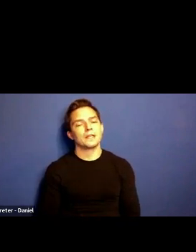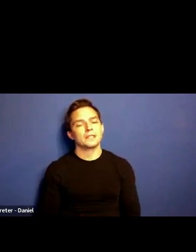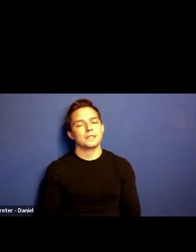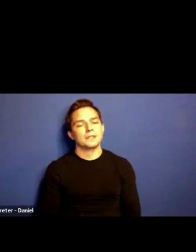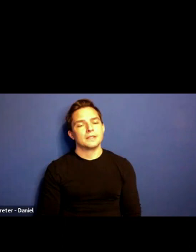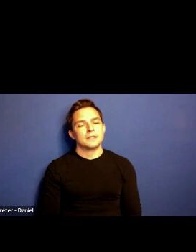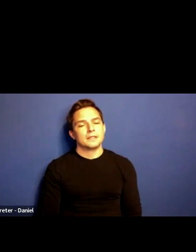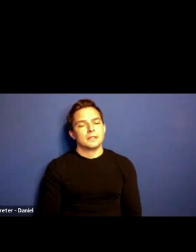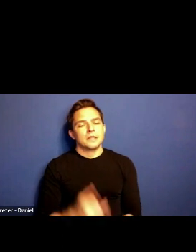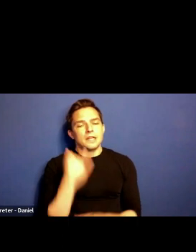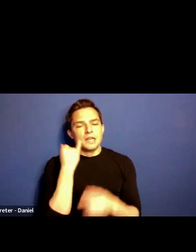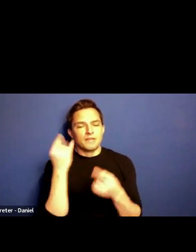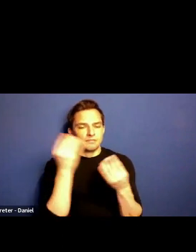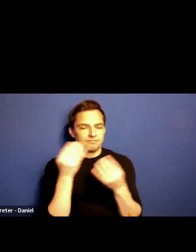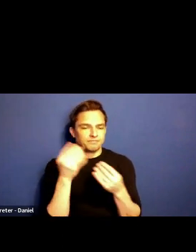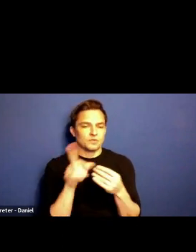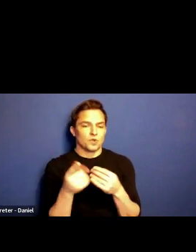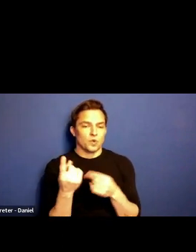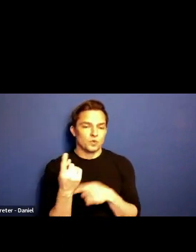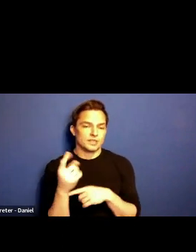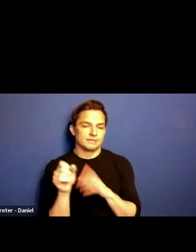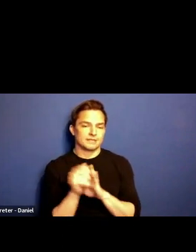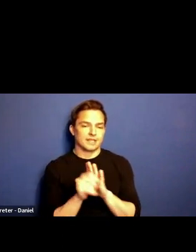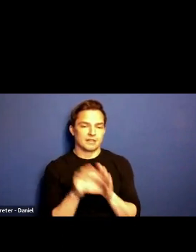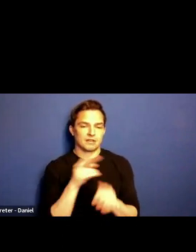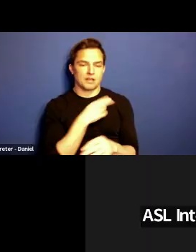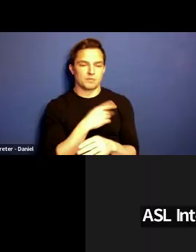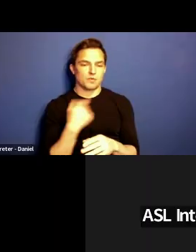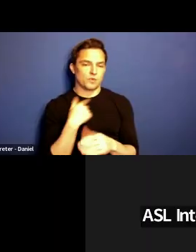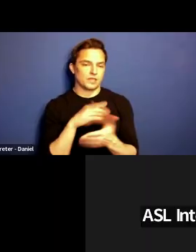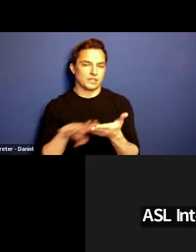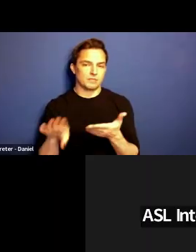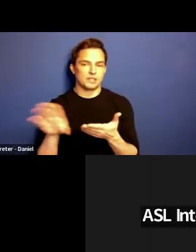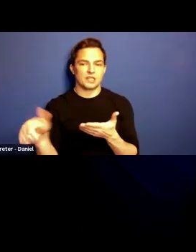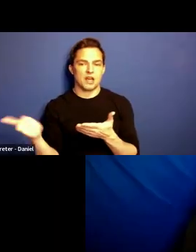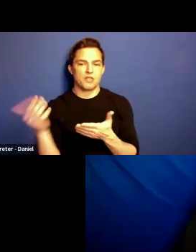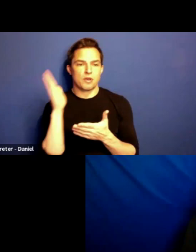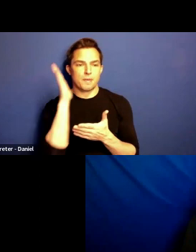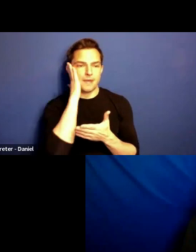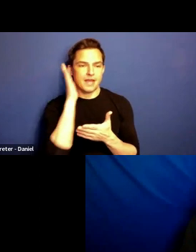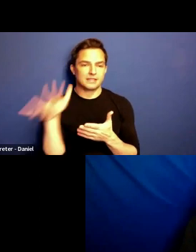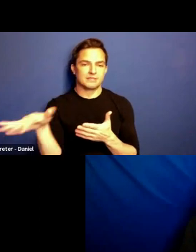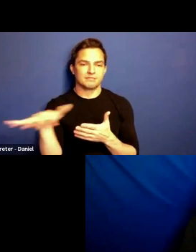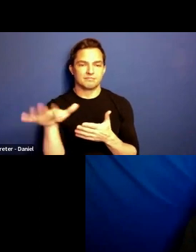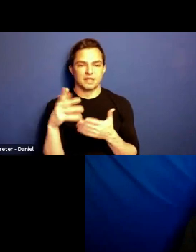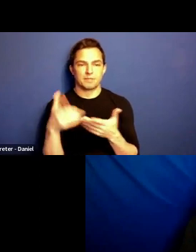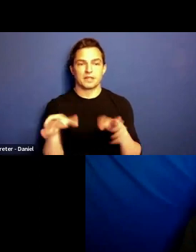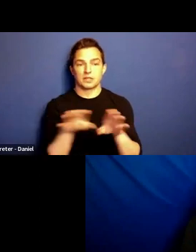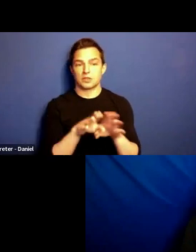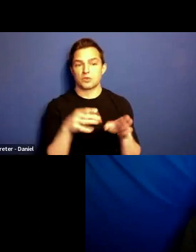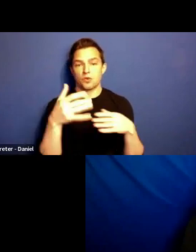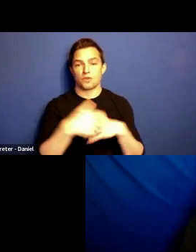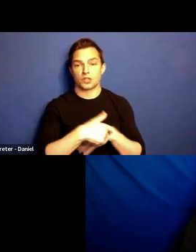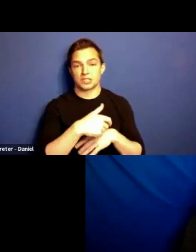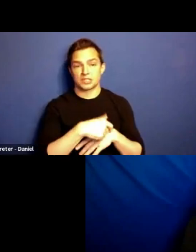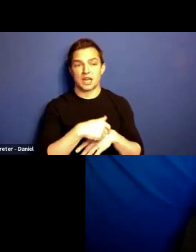But when we focus only on state hospitals, we sort of miss all these other beds that have been closed over time.